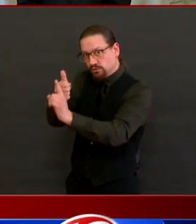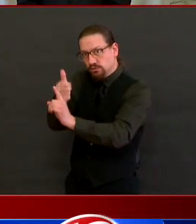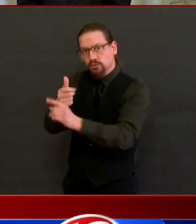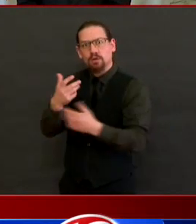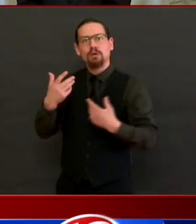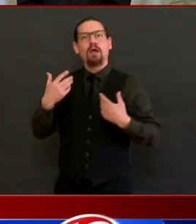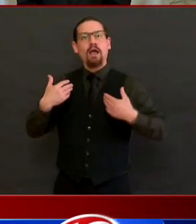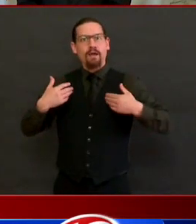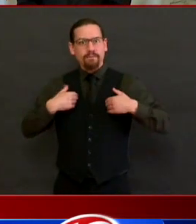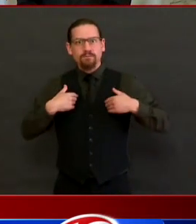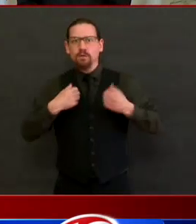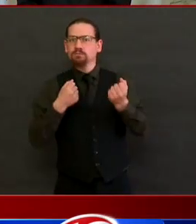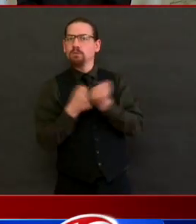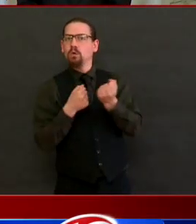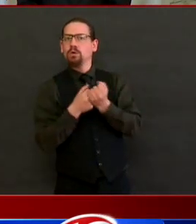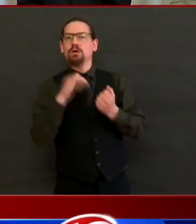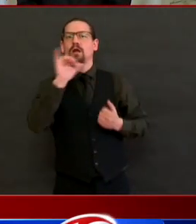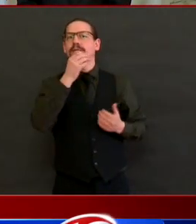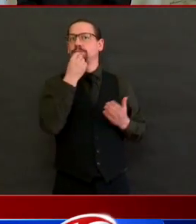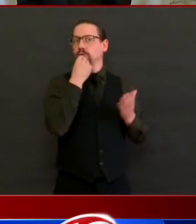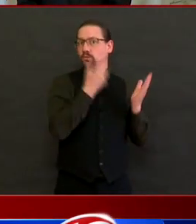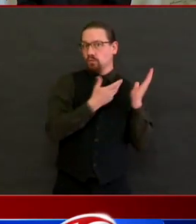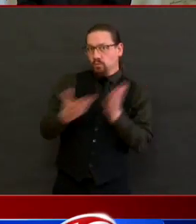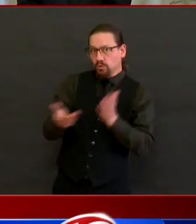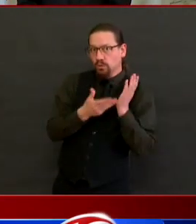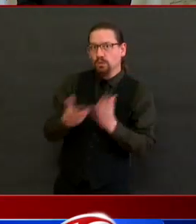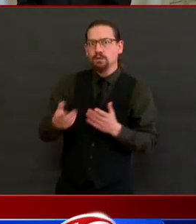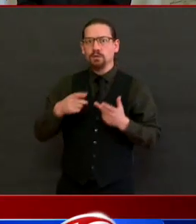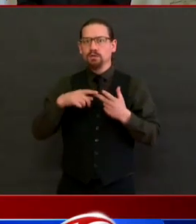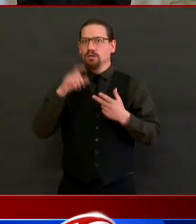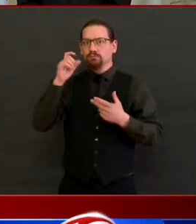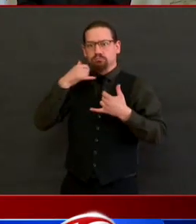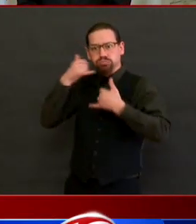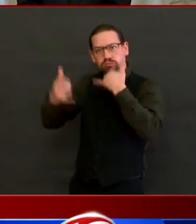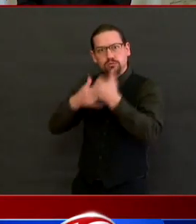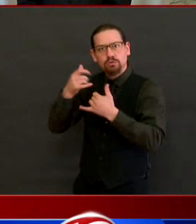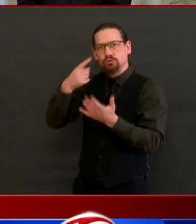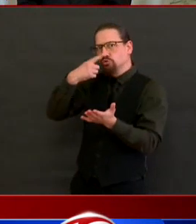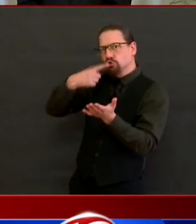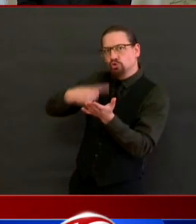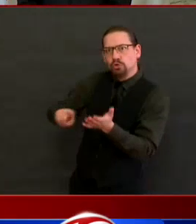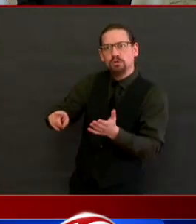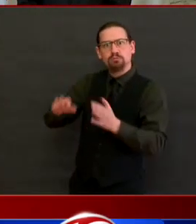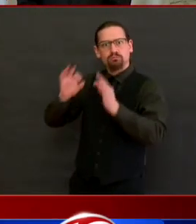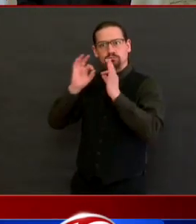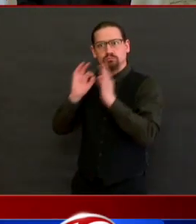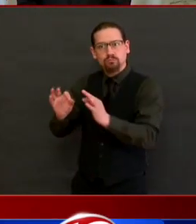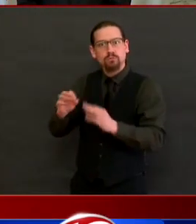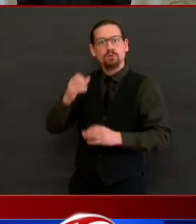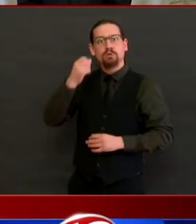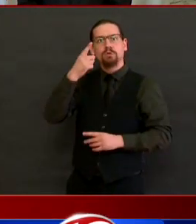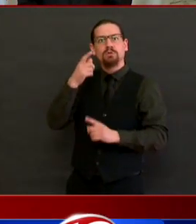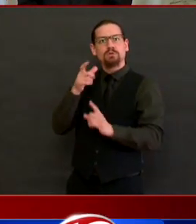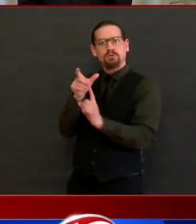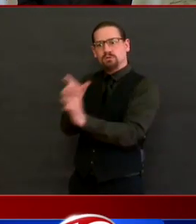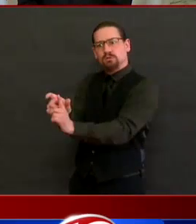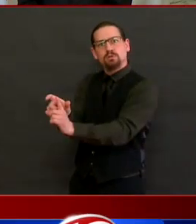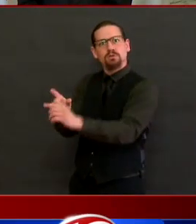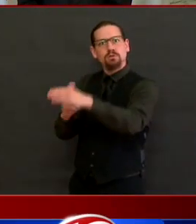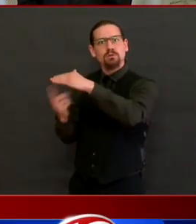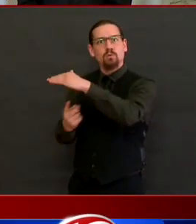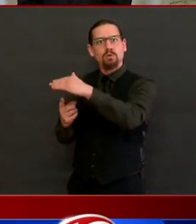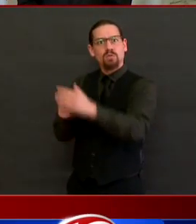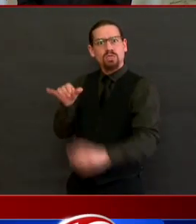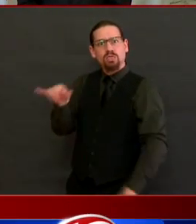to the requirement of staying home, which is not easy. Not easy. Someone has to do your grocery shopping, go to the